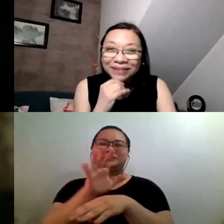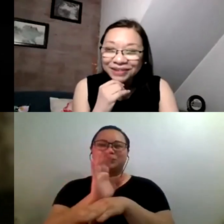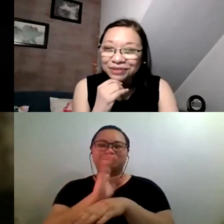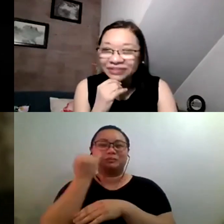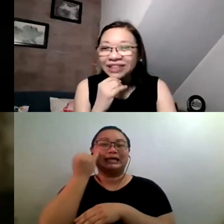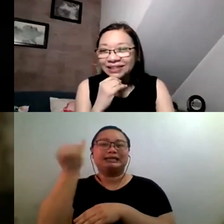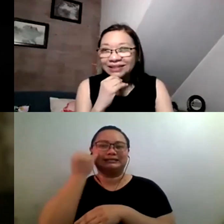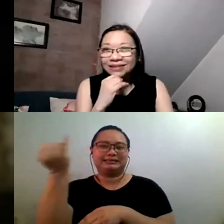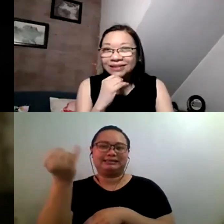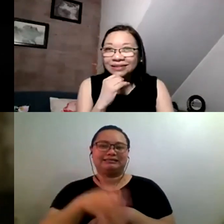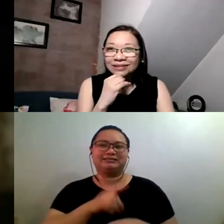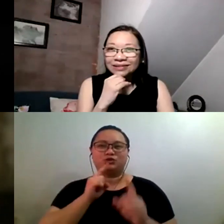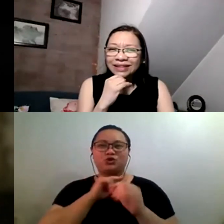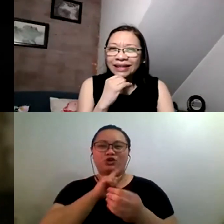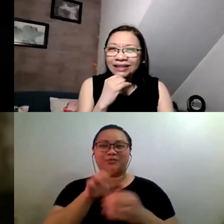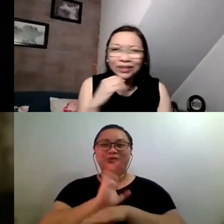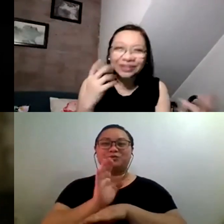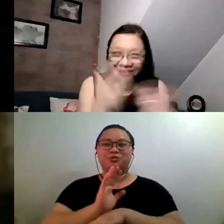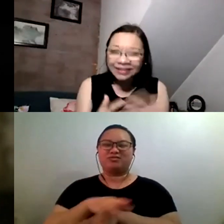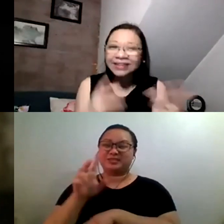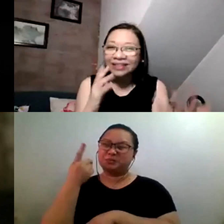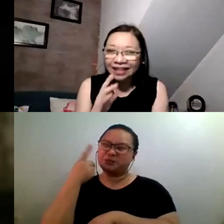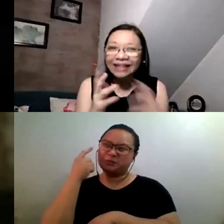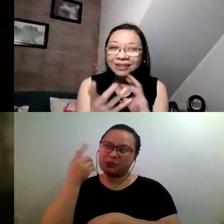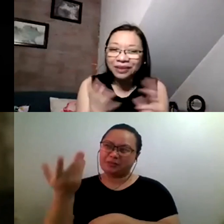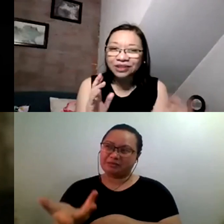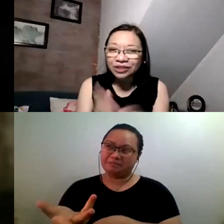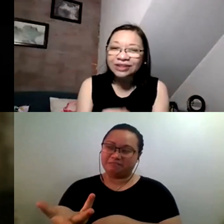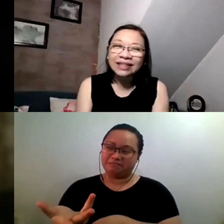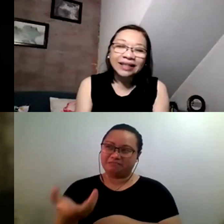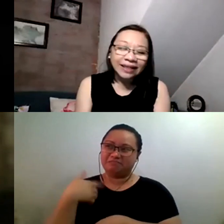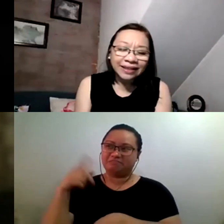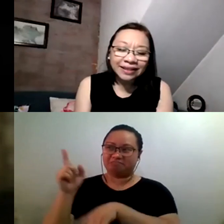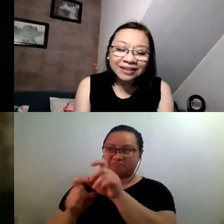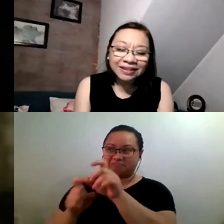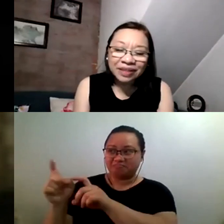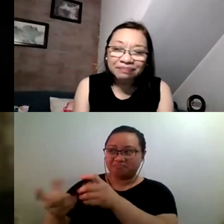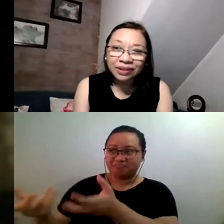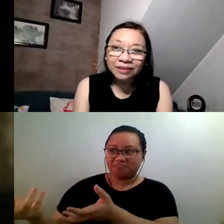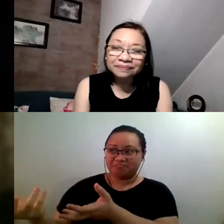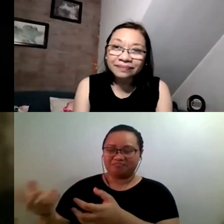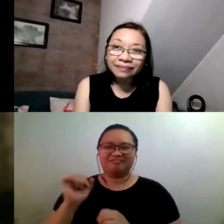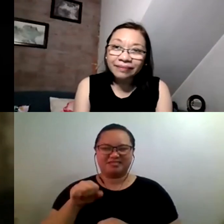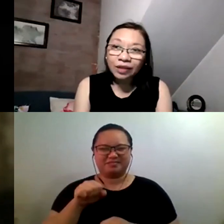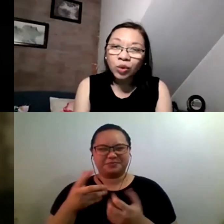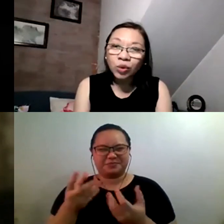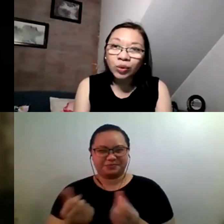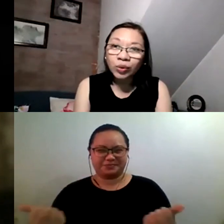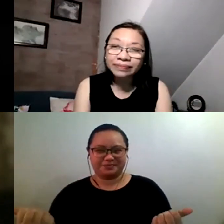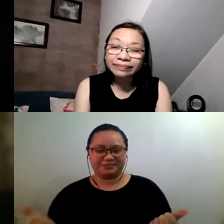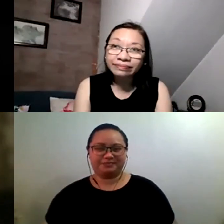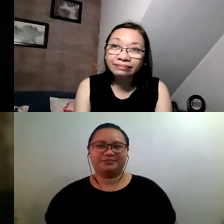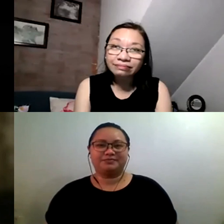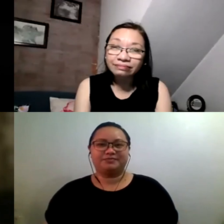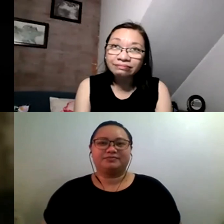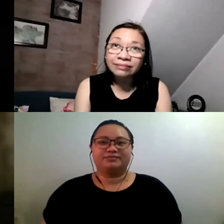about the movie. Yon. And then ask questions. There are some people